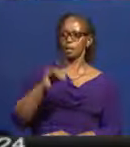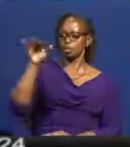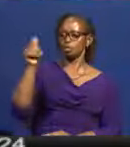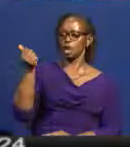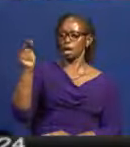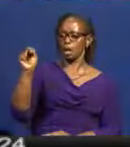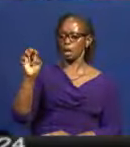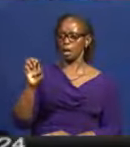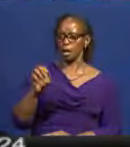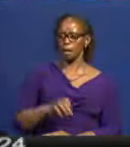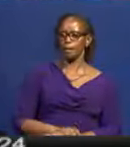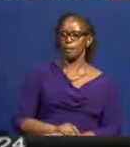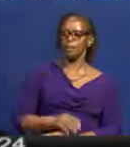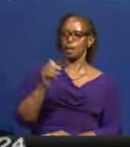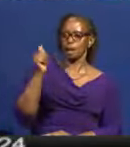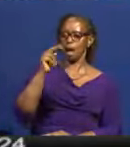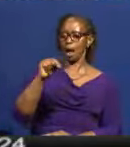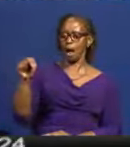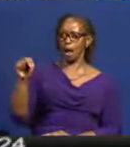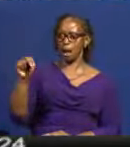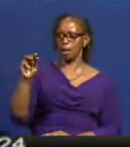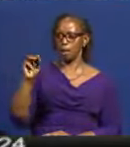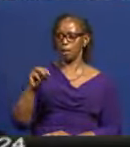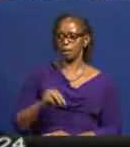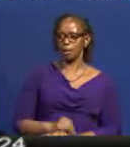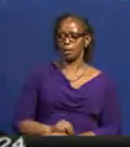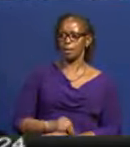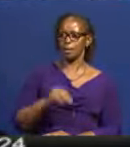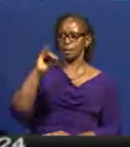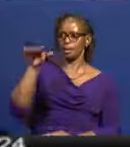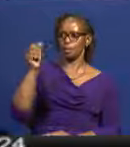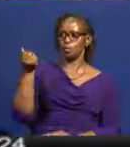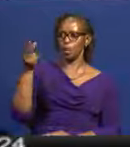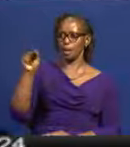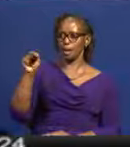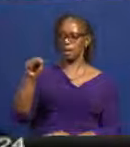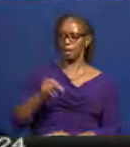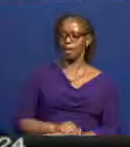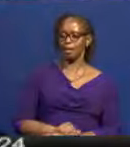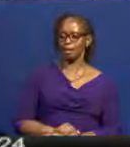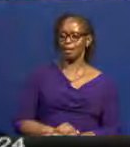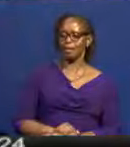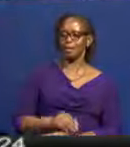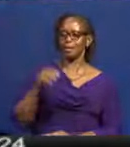Kagiri. Anne Murada, John Paul Murigi,